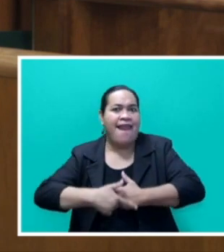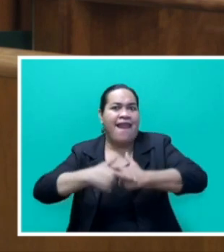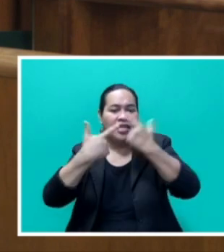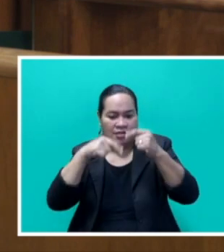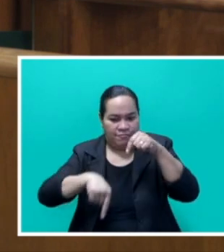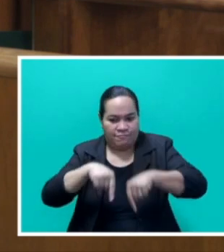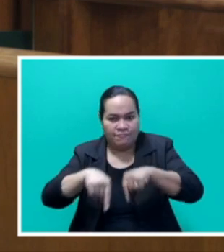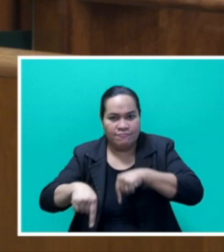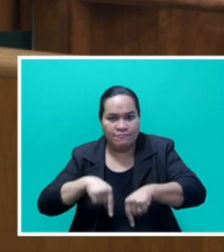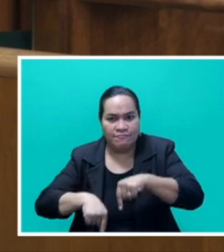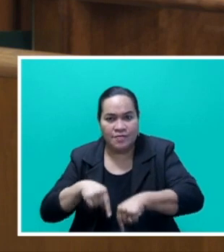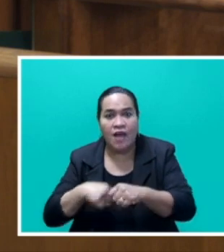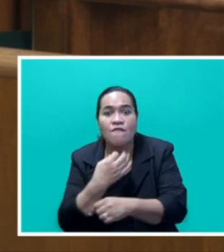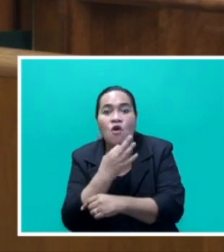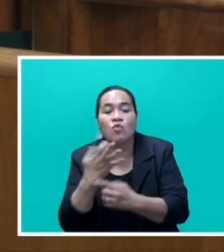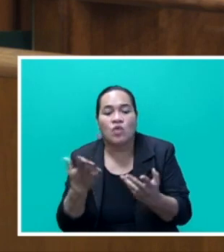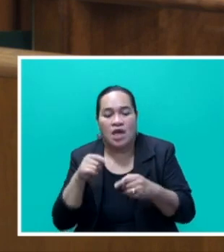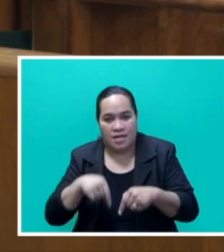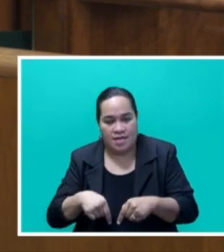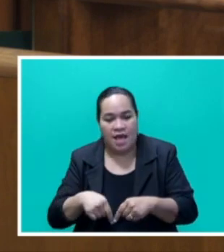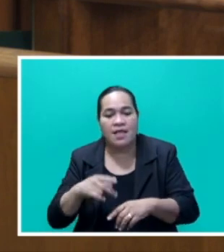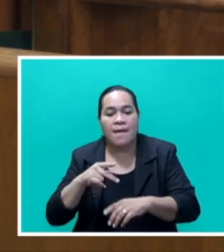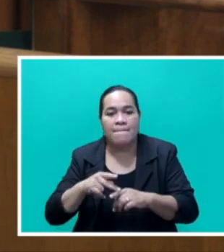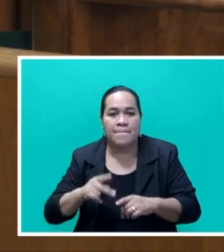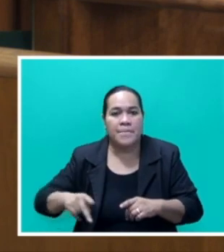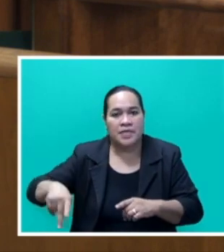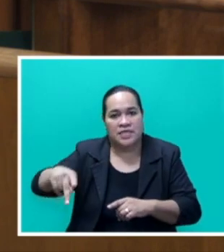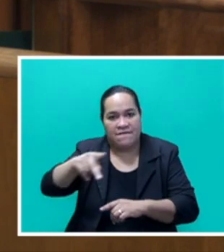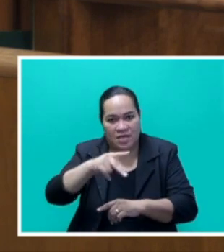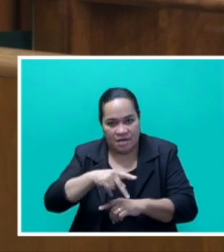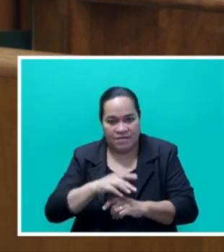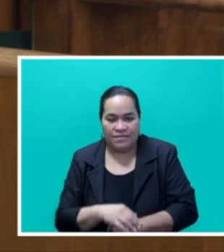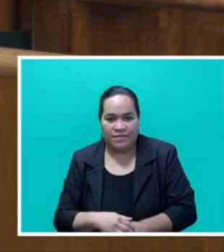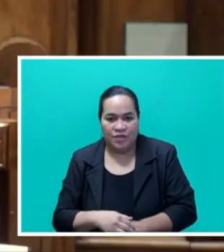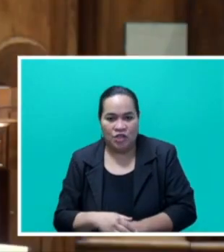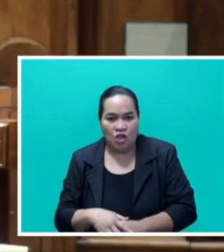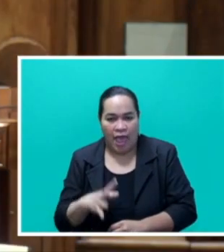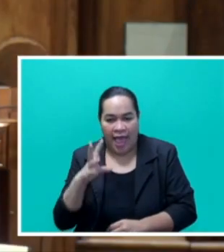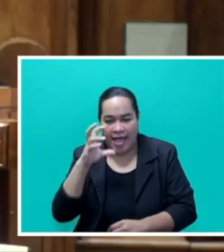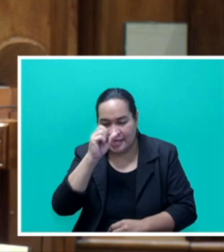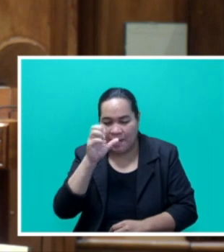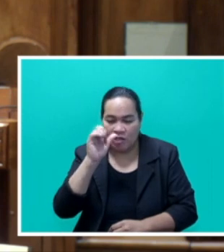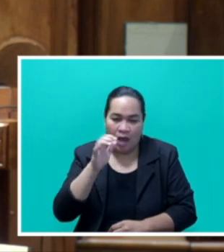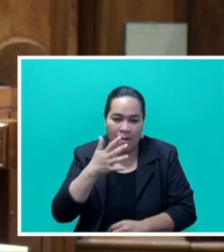area in the Pacific. Third largest, with an estimation of about